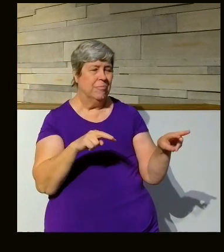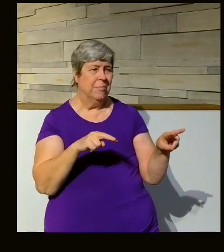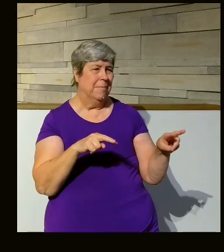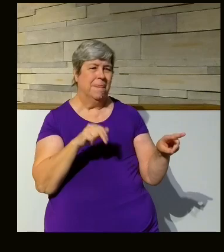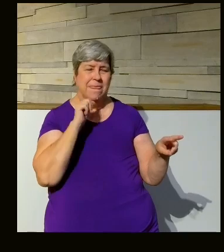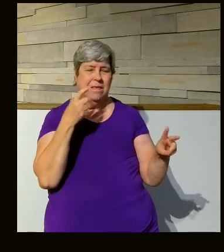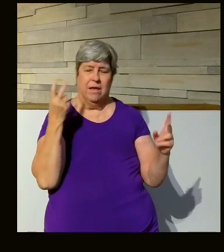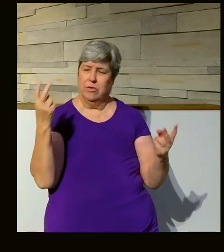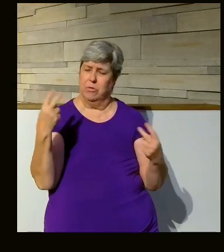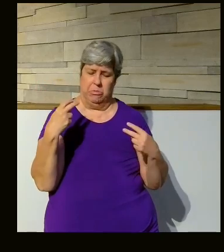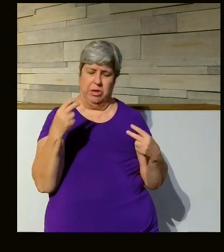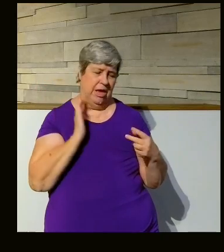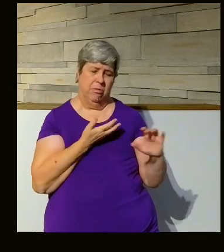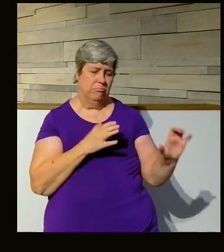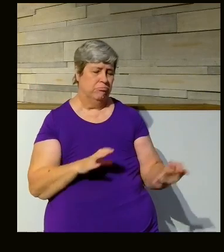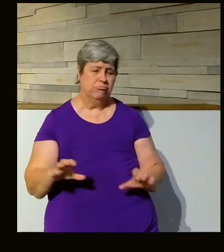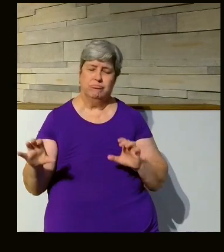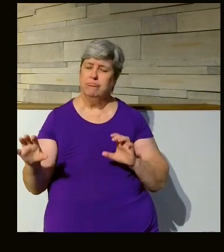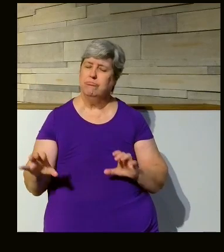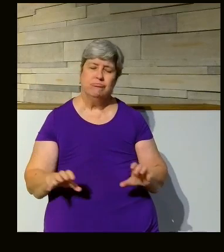He's not just looking at our actions,